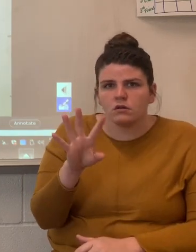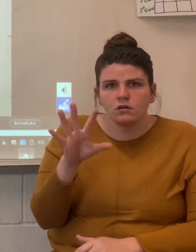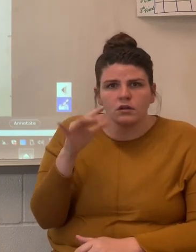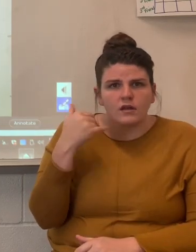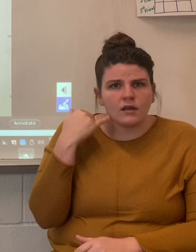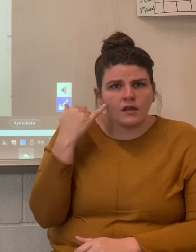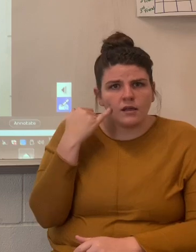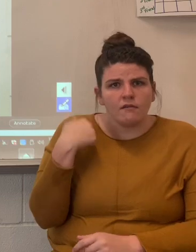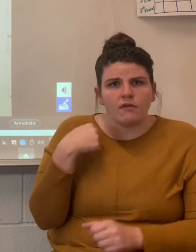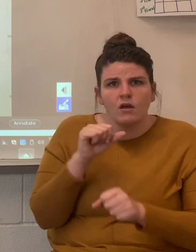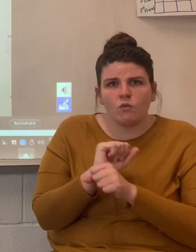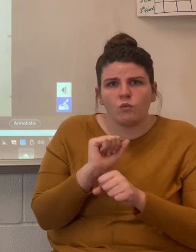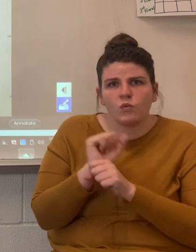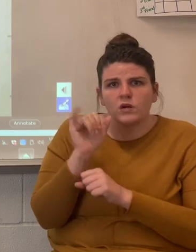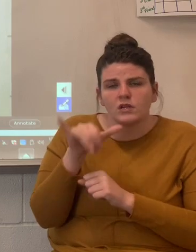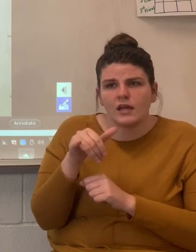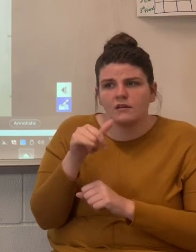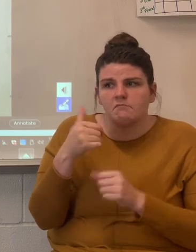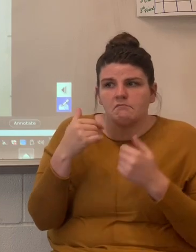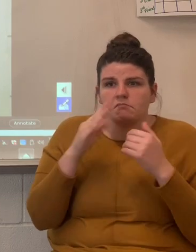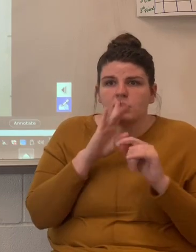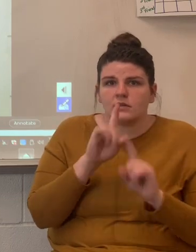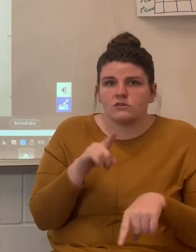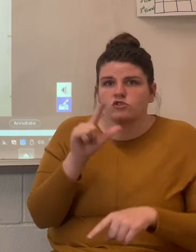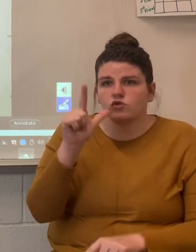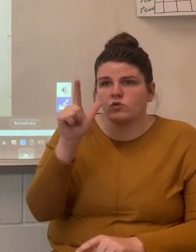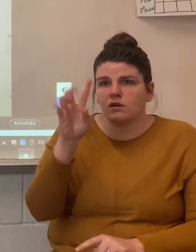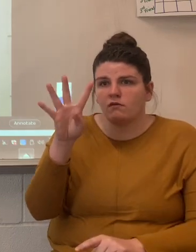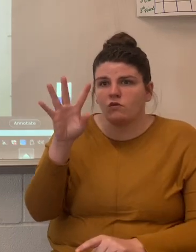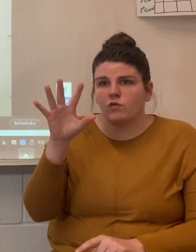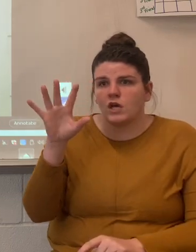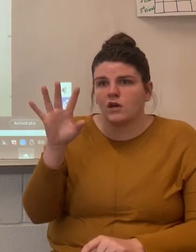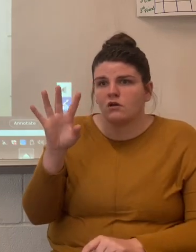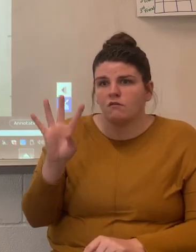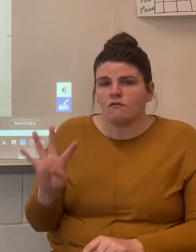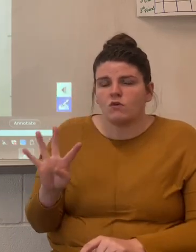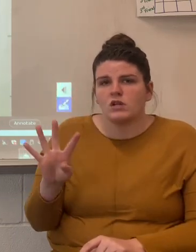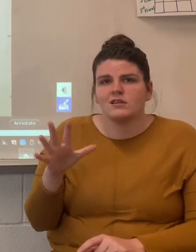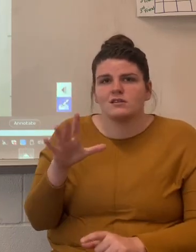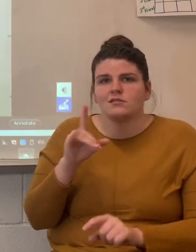that out, I get 24/4, which is 6. And that's what I landed on,